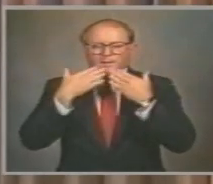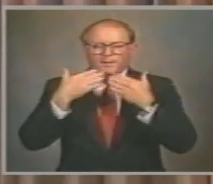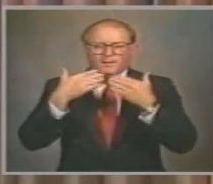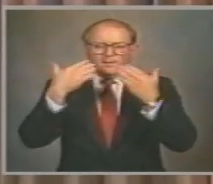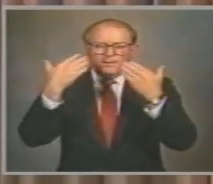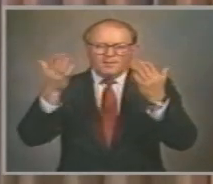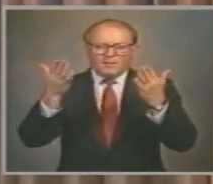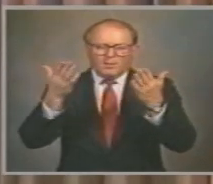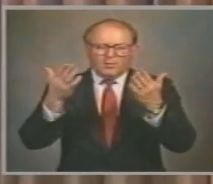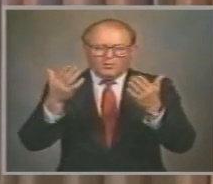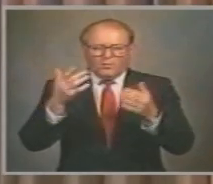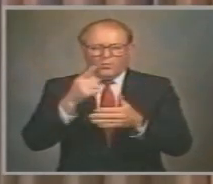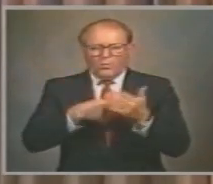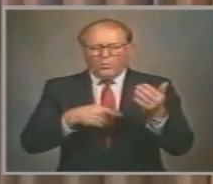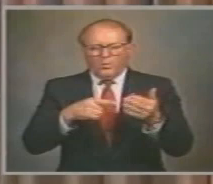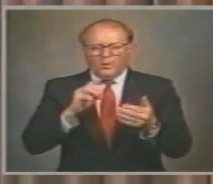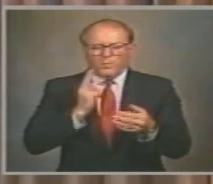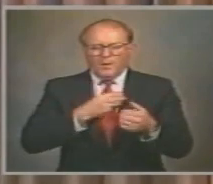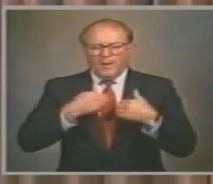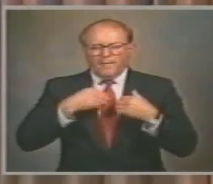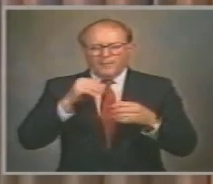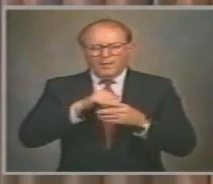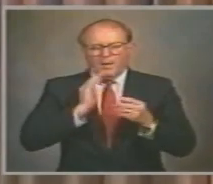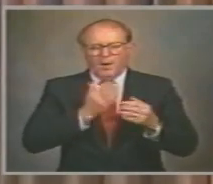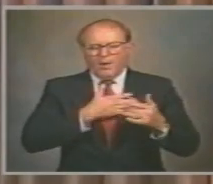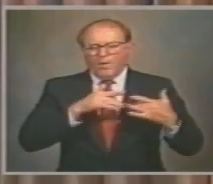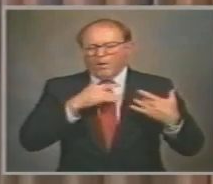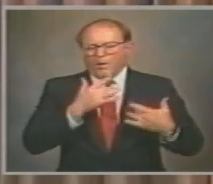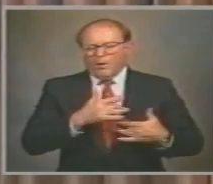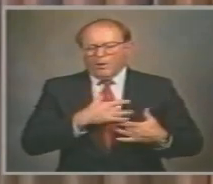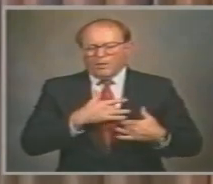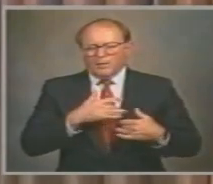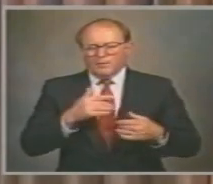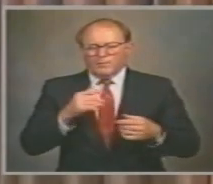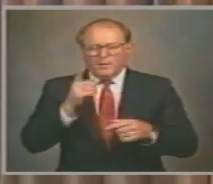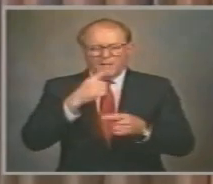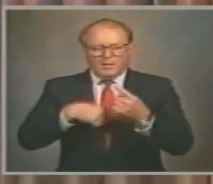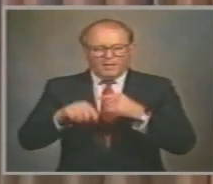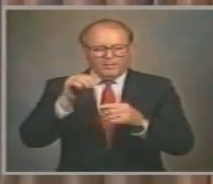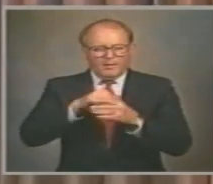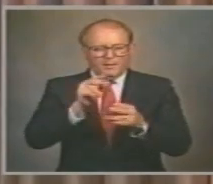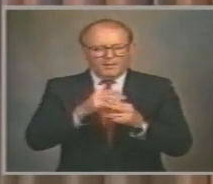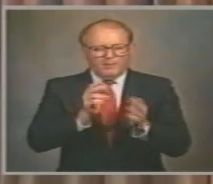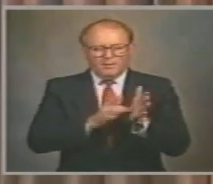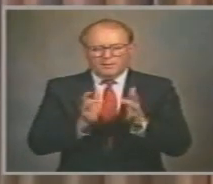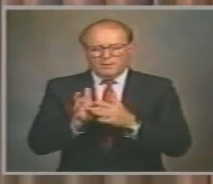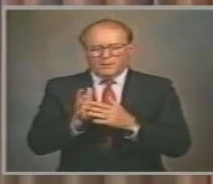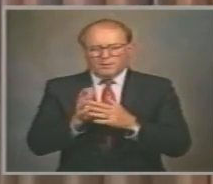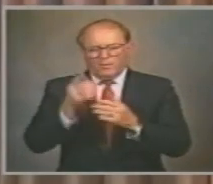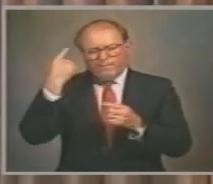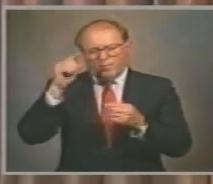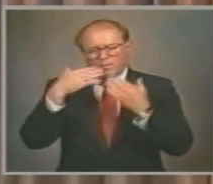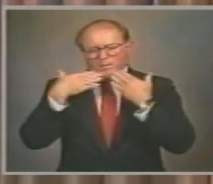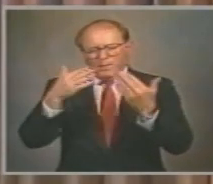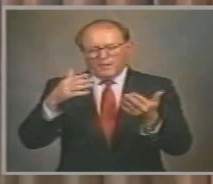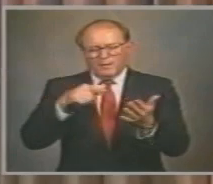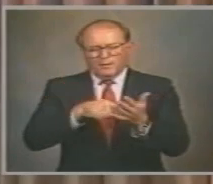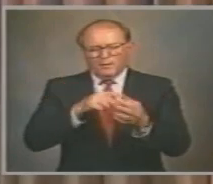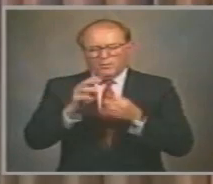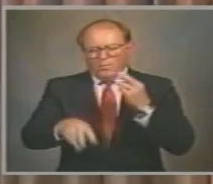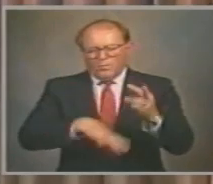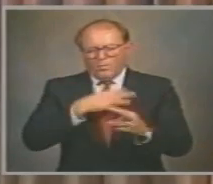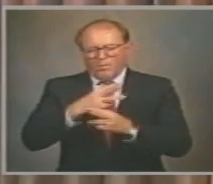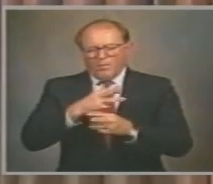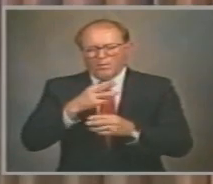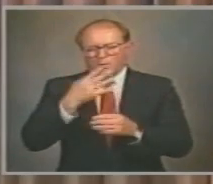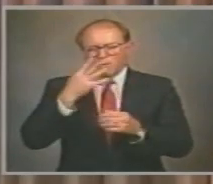of our hearts. It's in the name of Jesus Christ that we approach you now with thanksgiving for this world and the beauty of